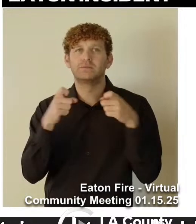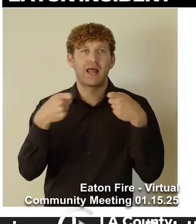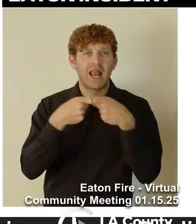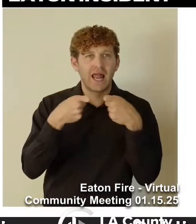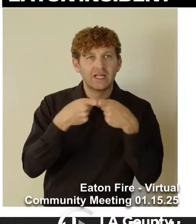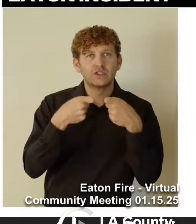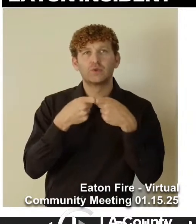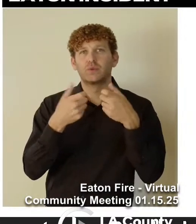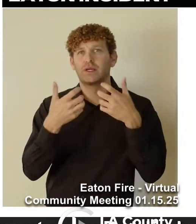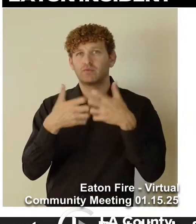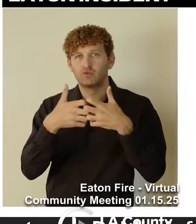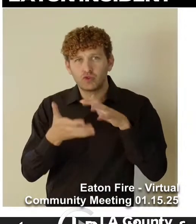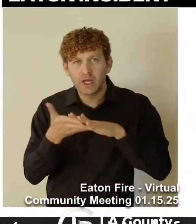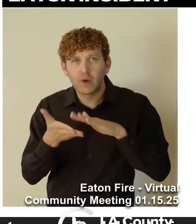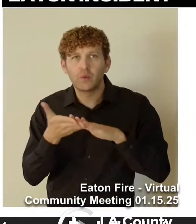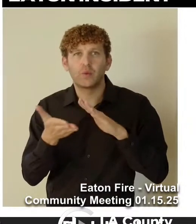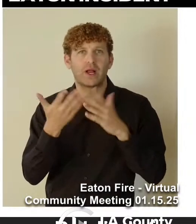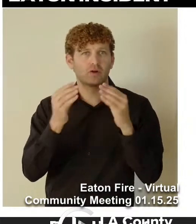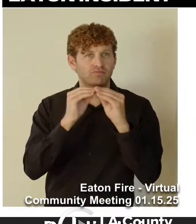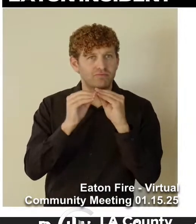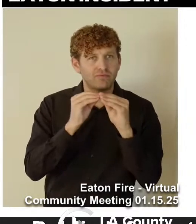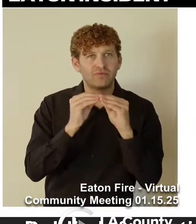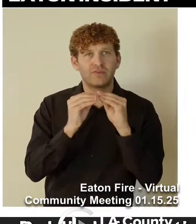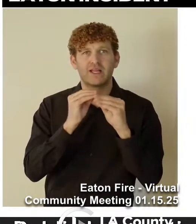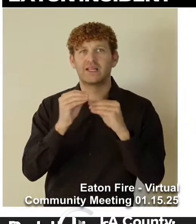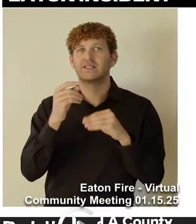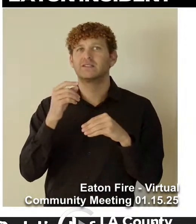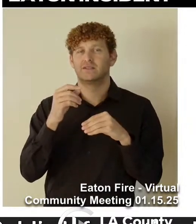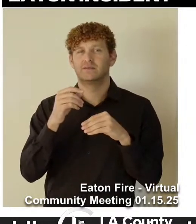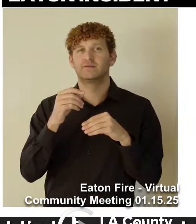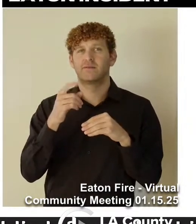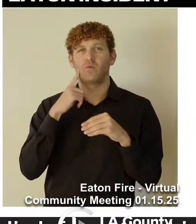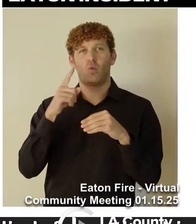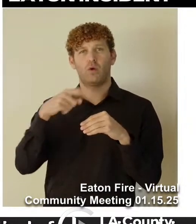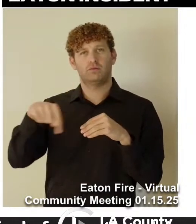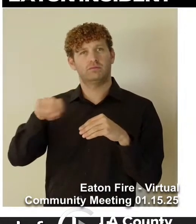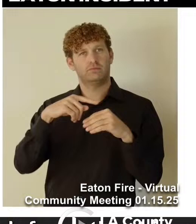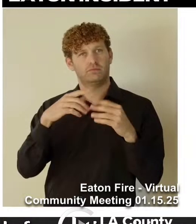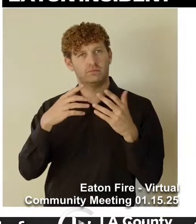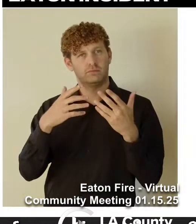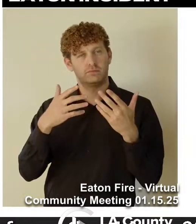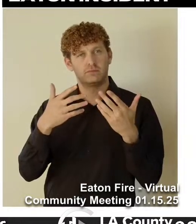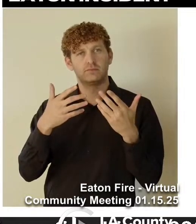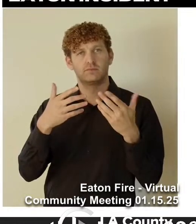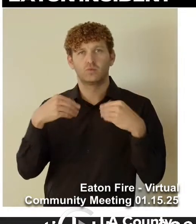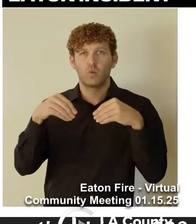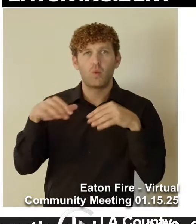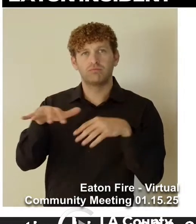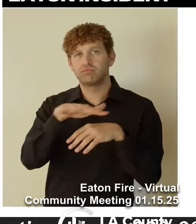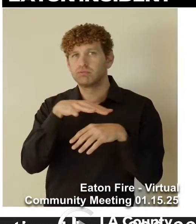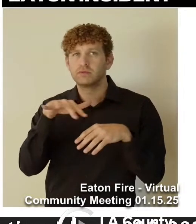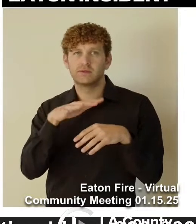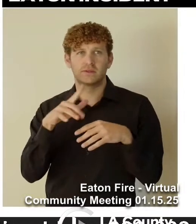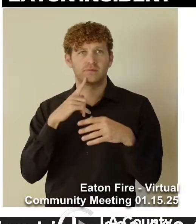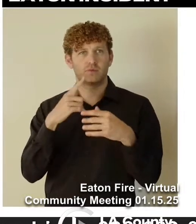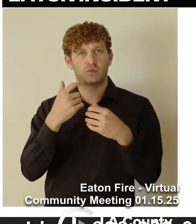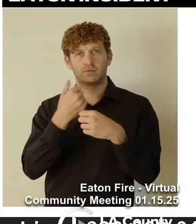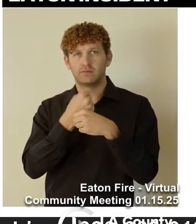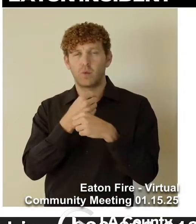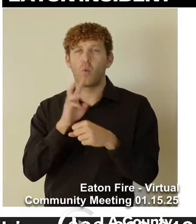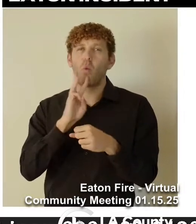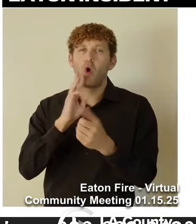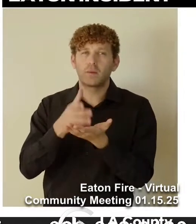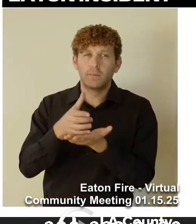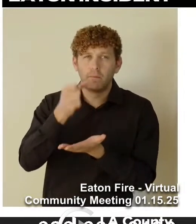repairs to maintain the pumps used by the retail agencies. Assistance has also been giving and securing bottled water for affected